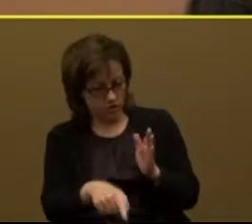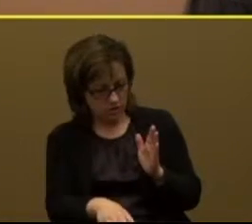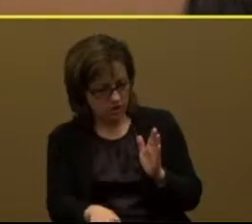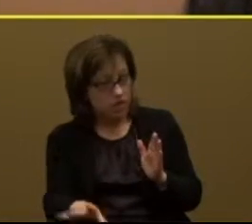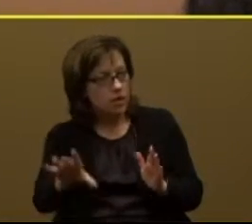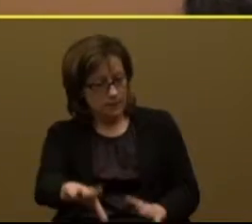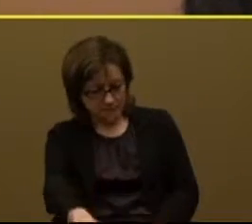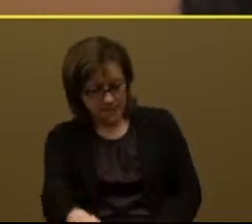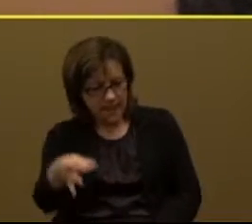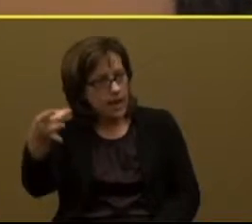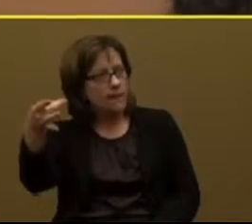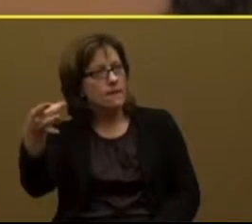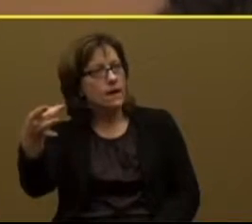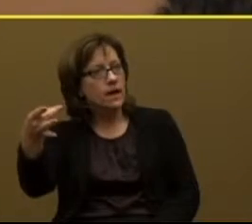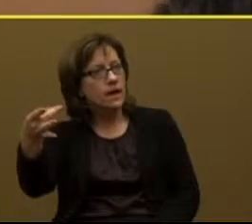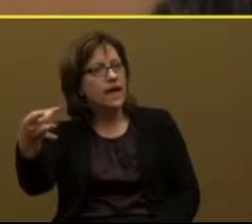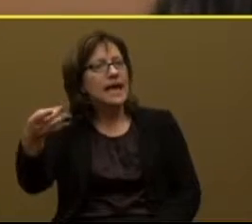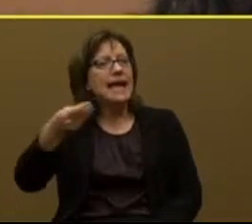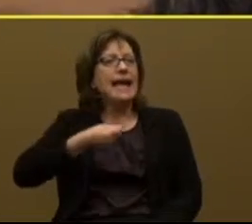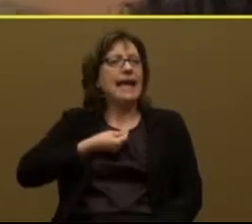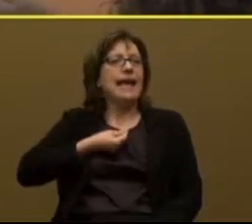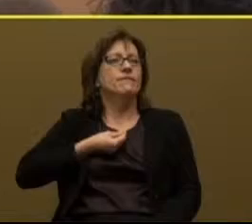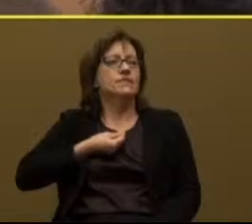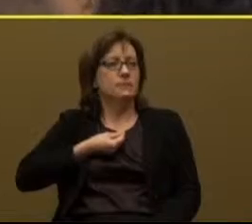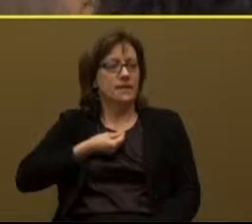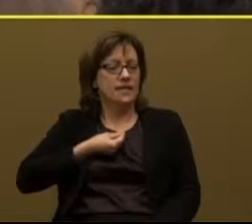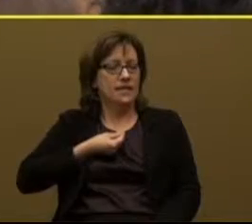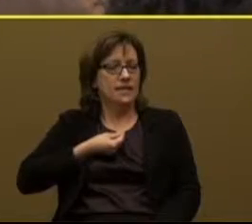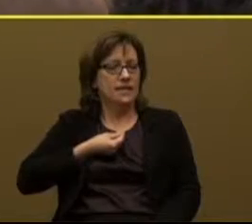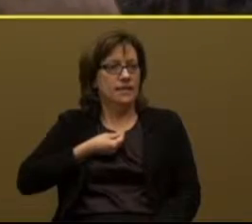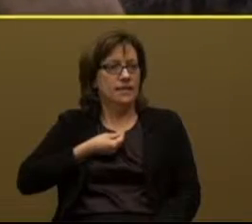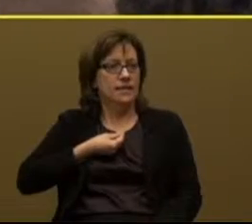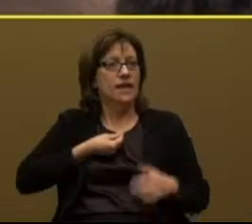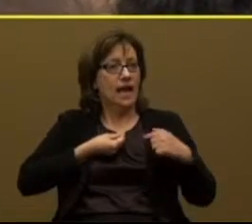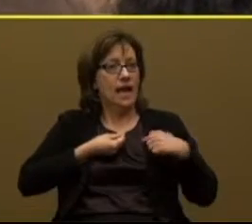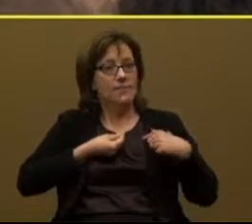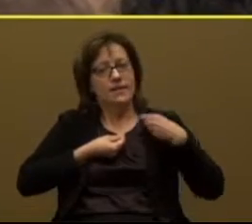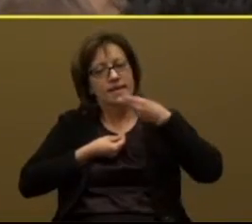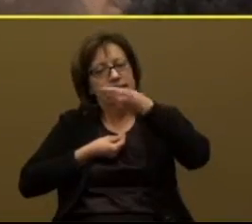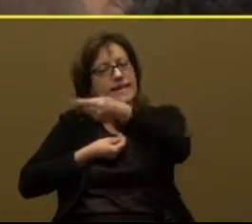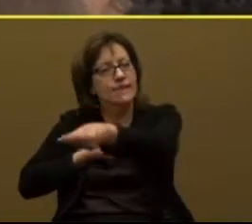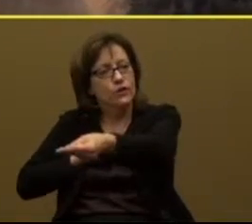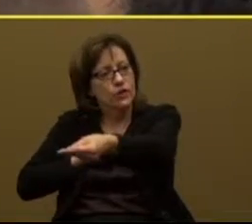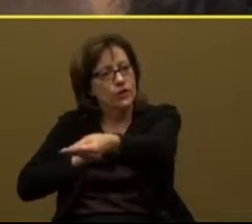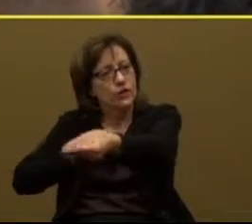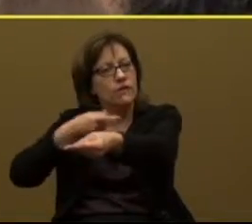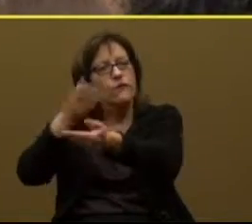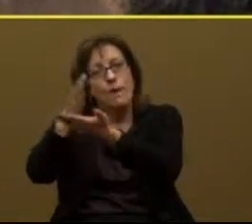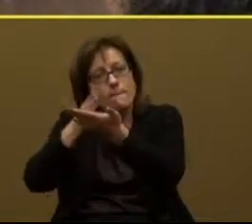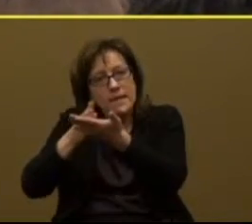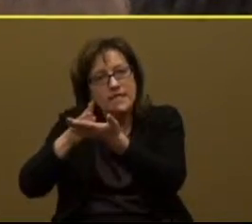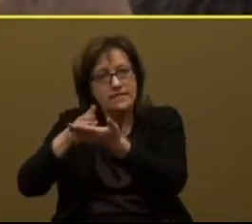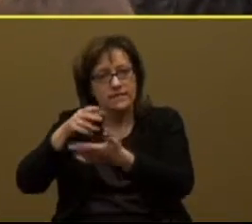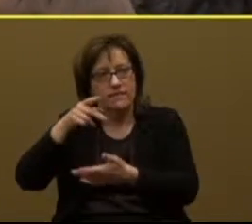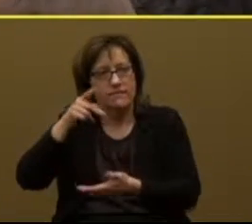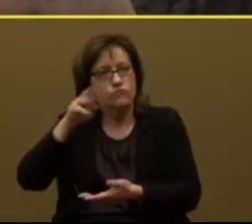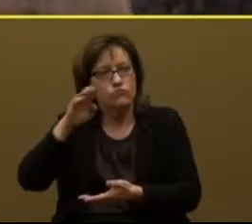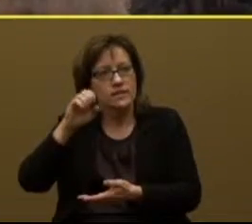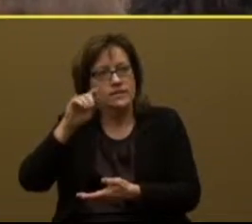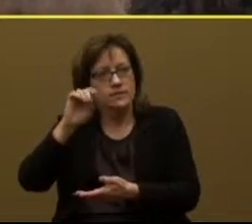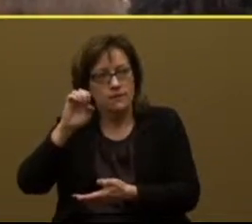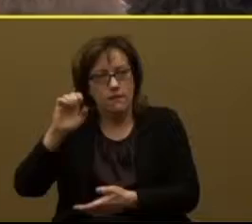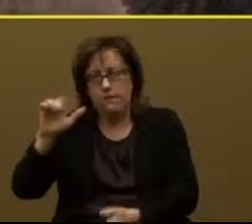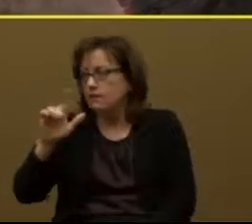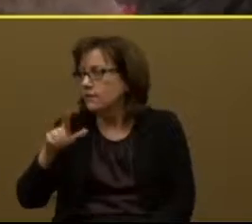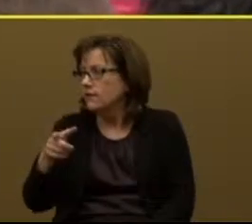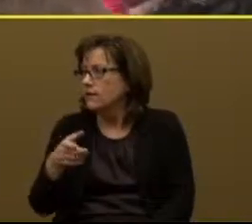and hand it to me in exchange for a piece of the pretzel. At this point,